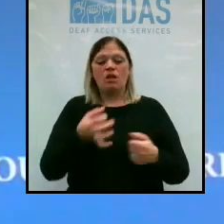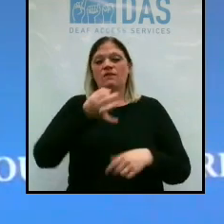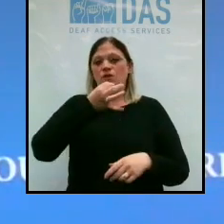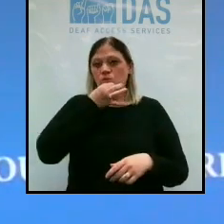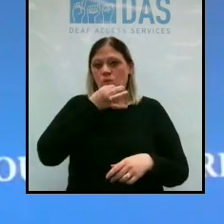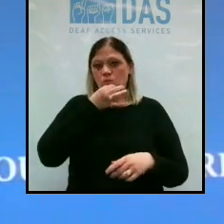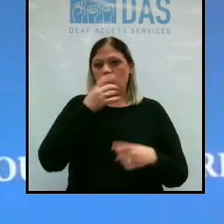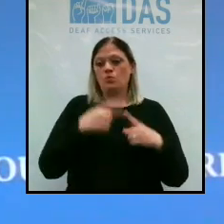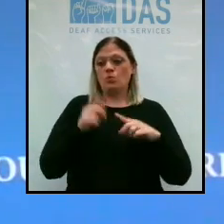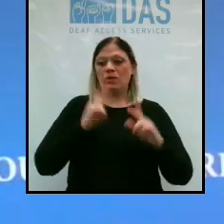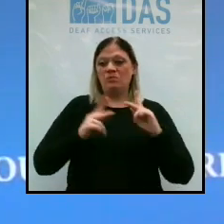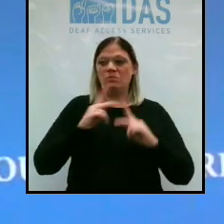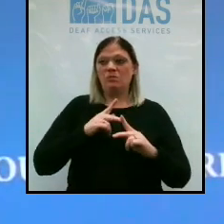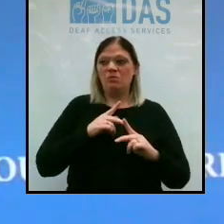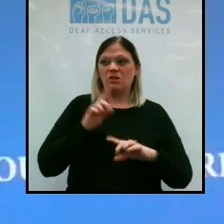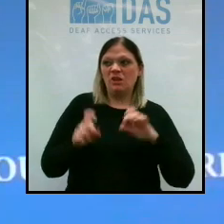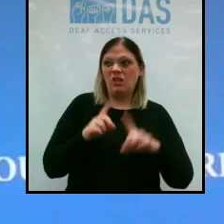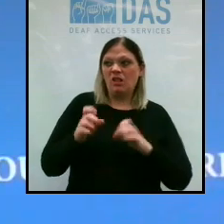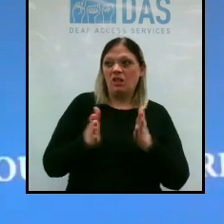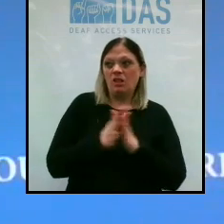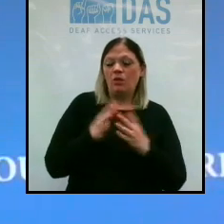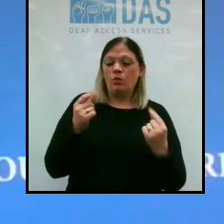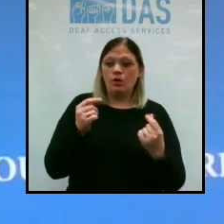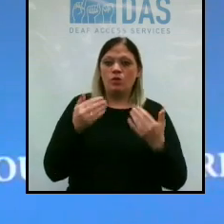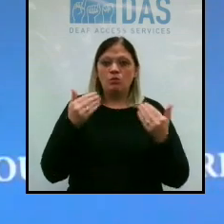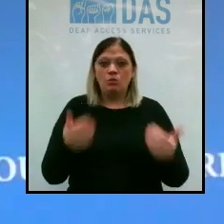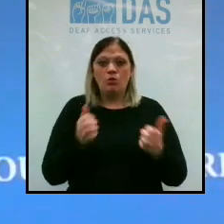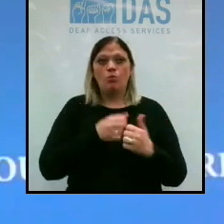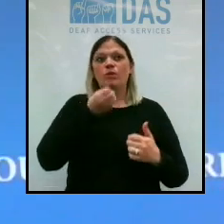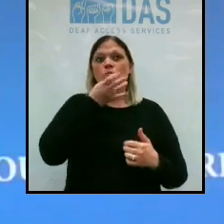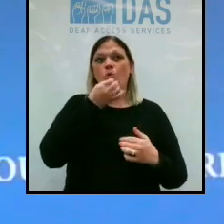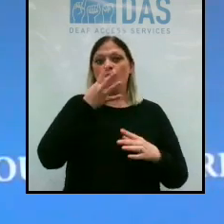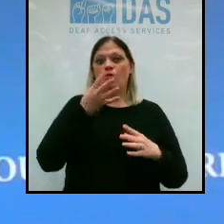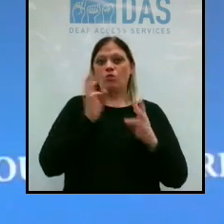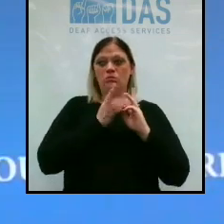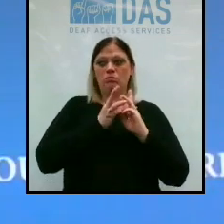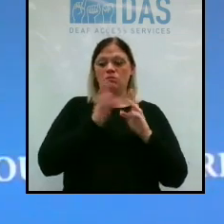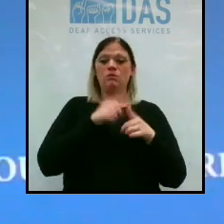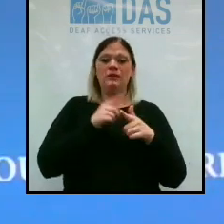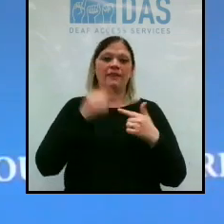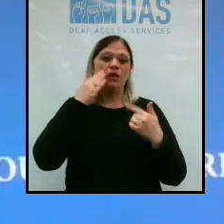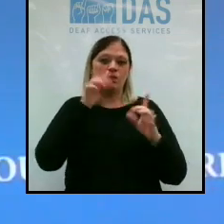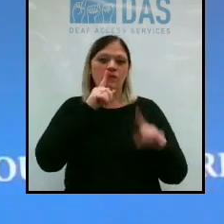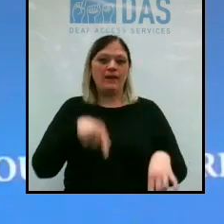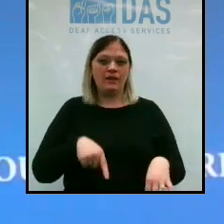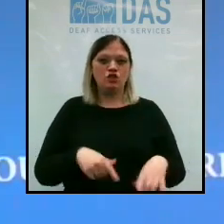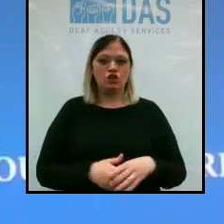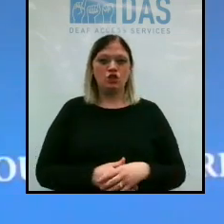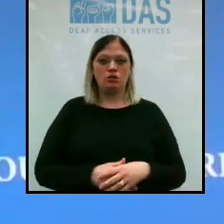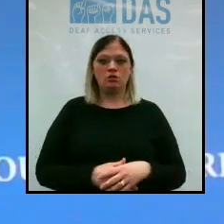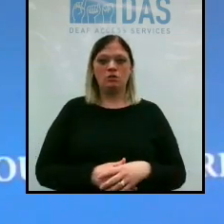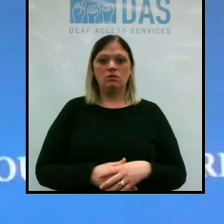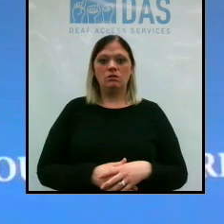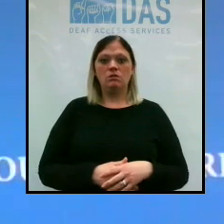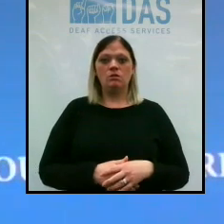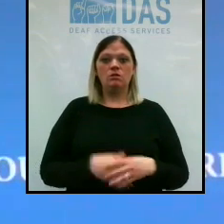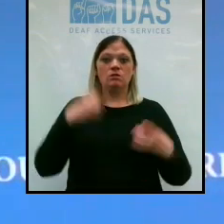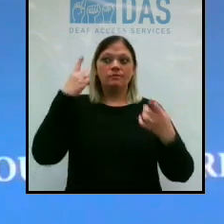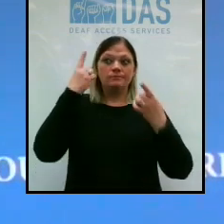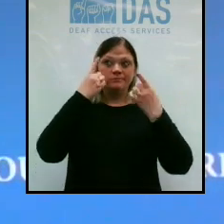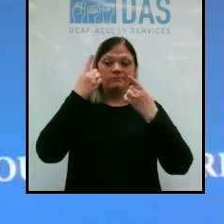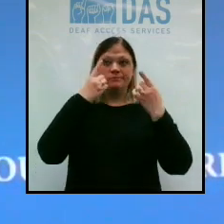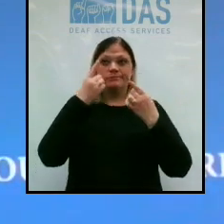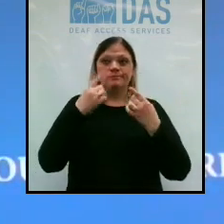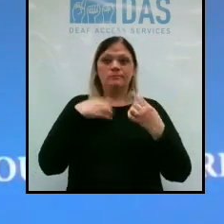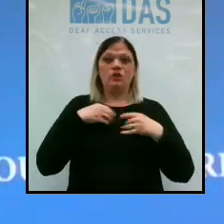when people are questioning what they can do as we move forward with the warmer months, they know what the answer to that question is. Considering they're talking